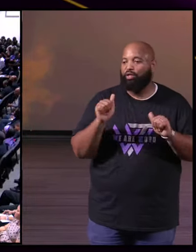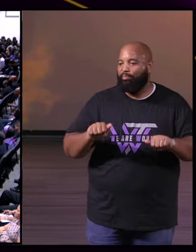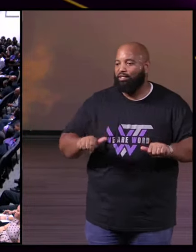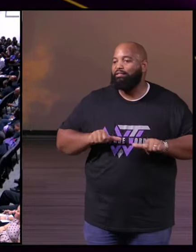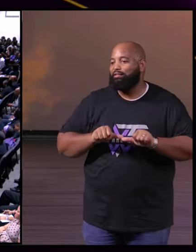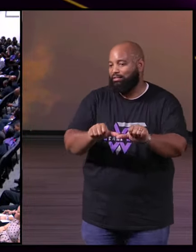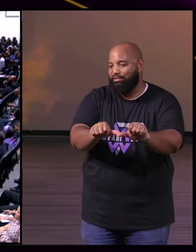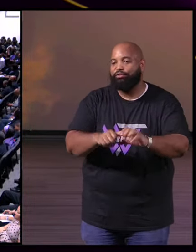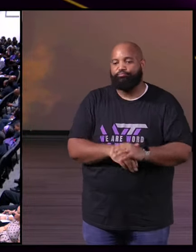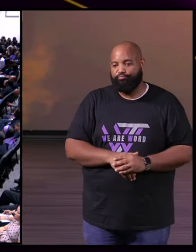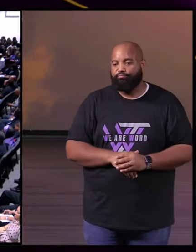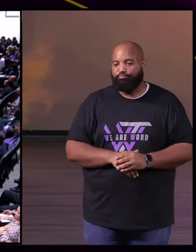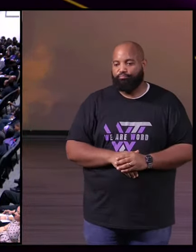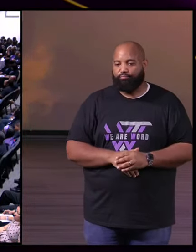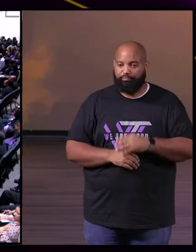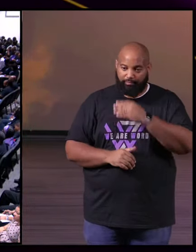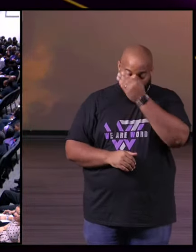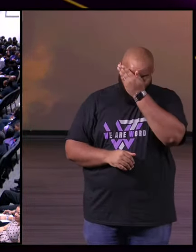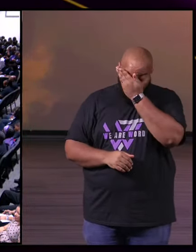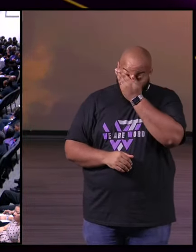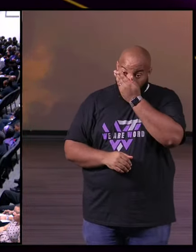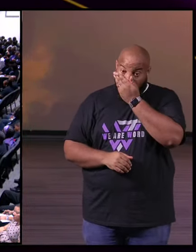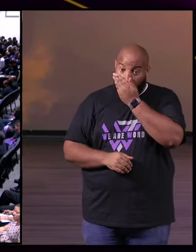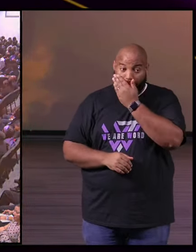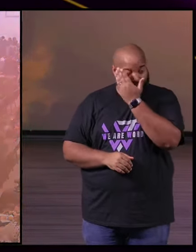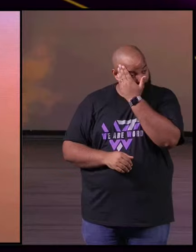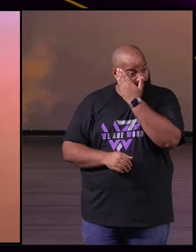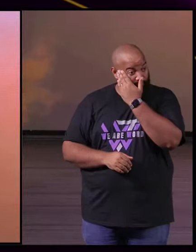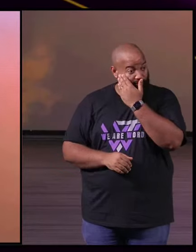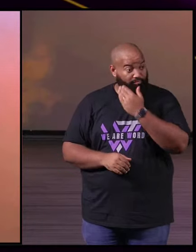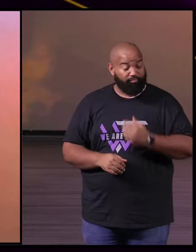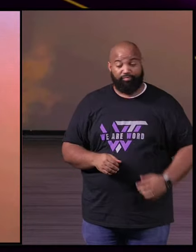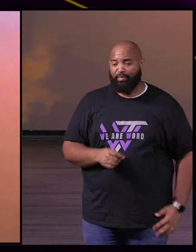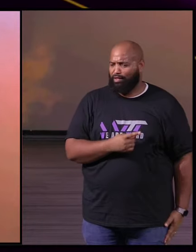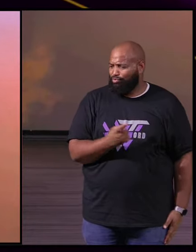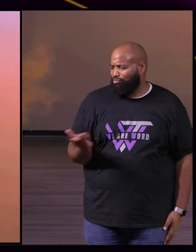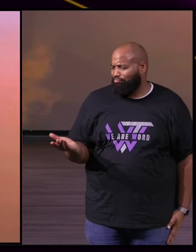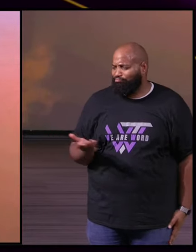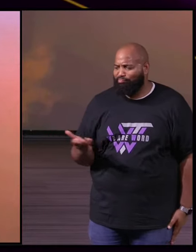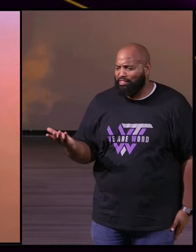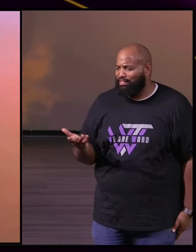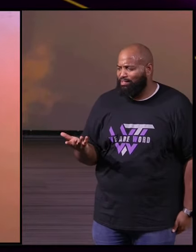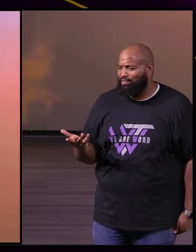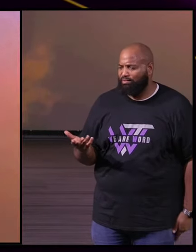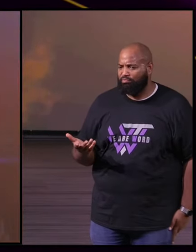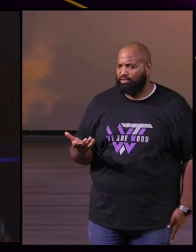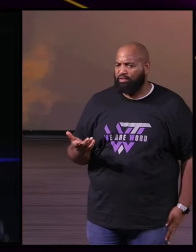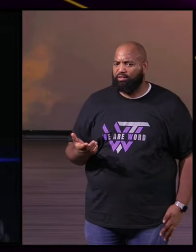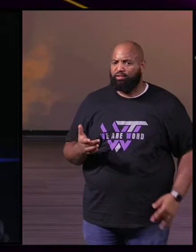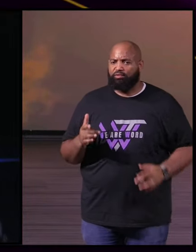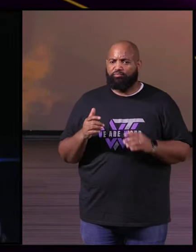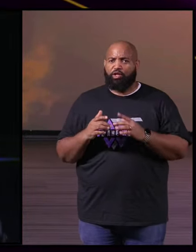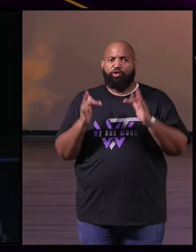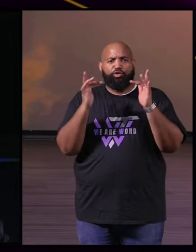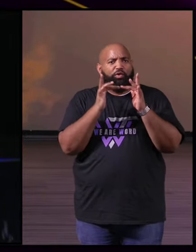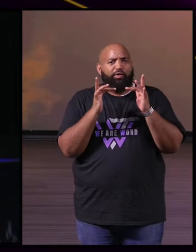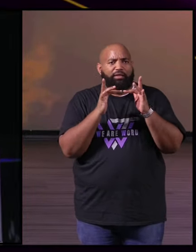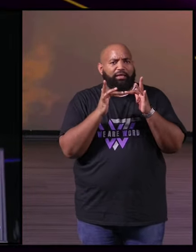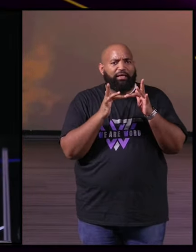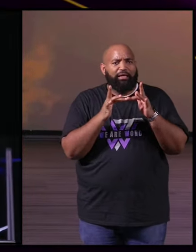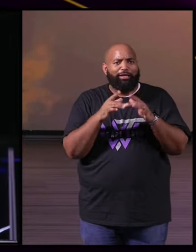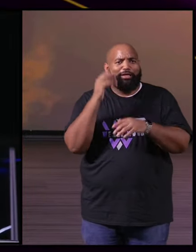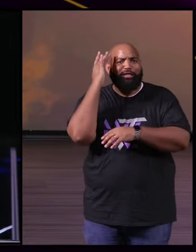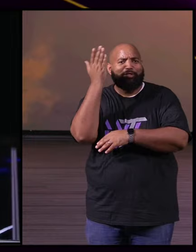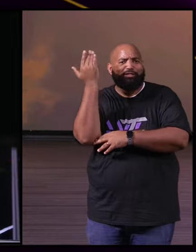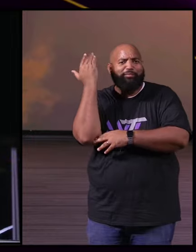As a matter of fact, before I even unpack this text, is there anybody other than James Galliard in church or on the East City campus that can look